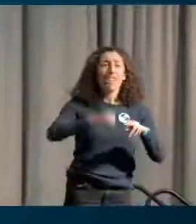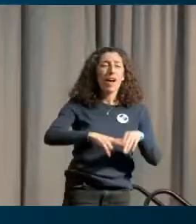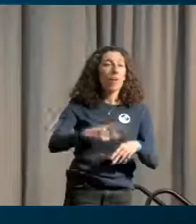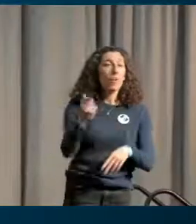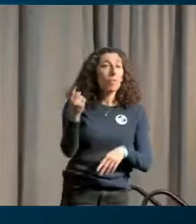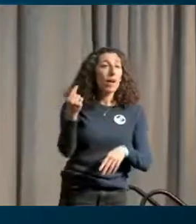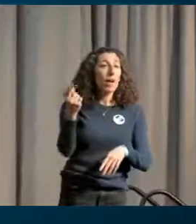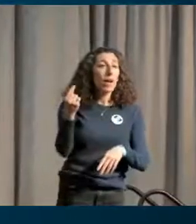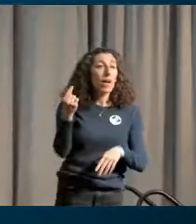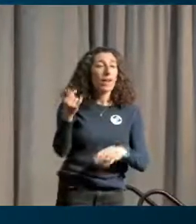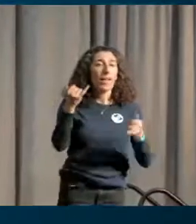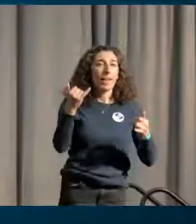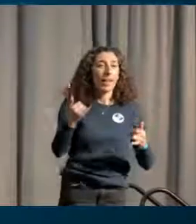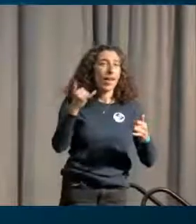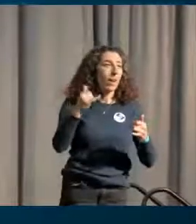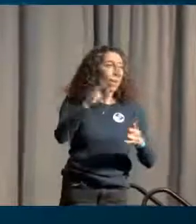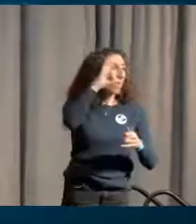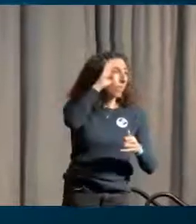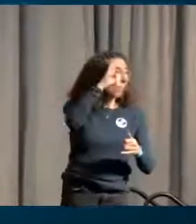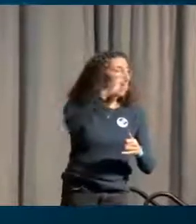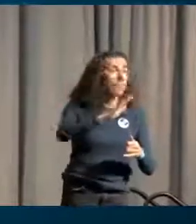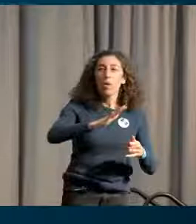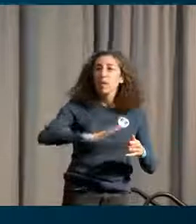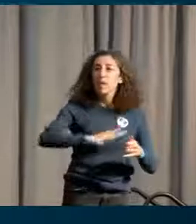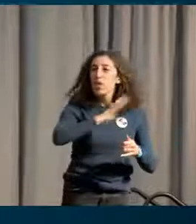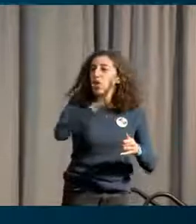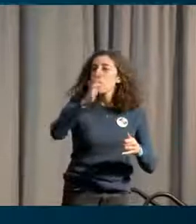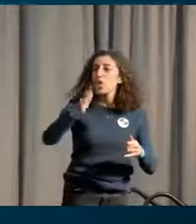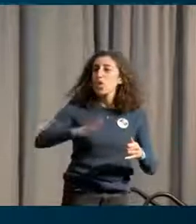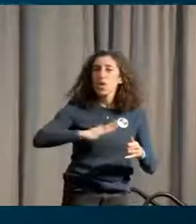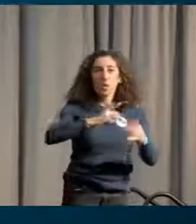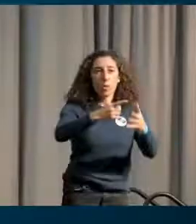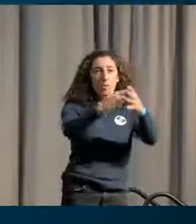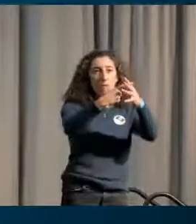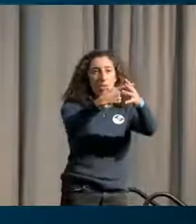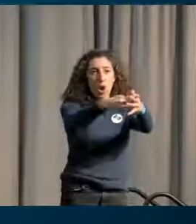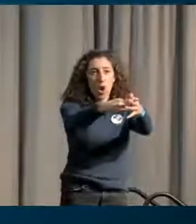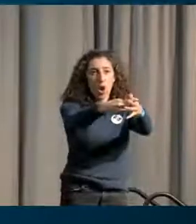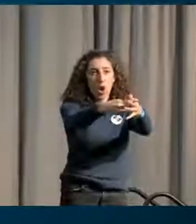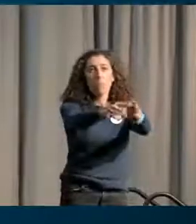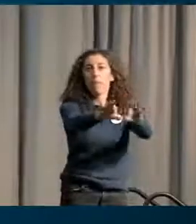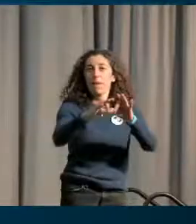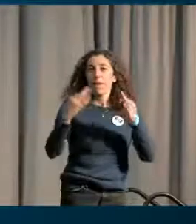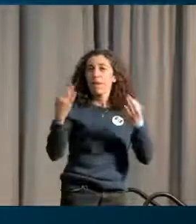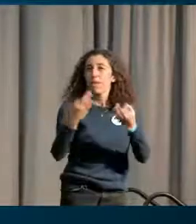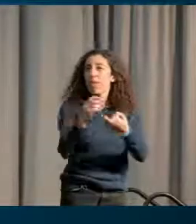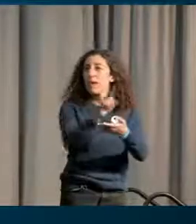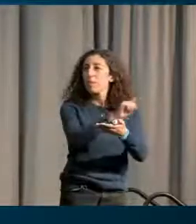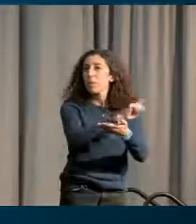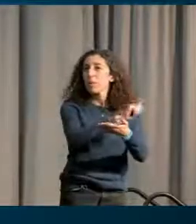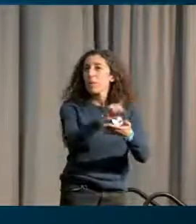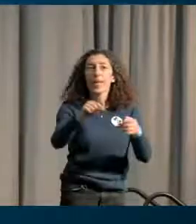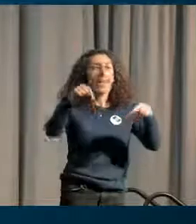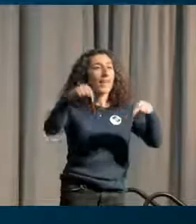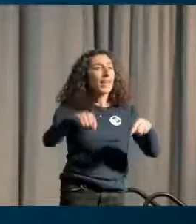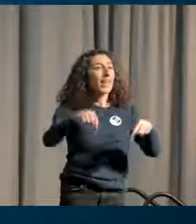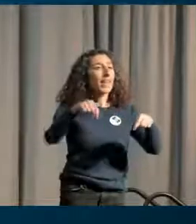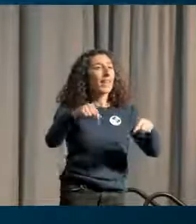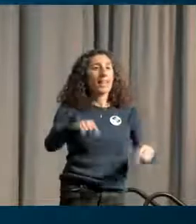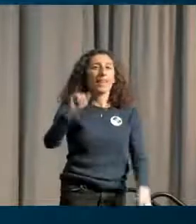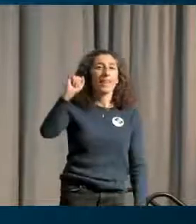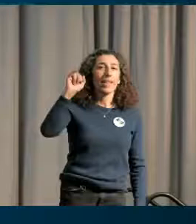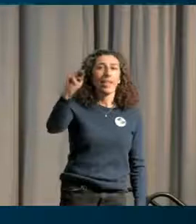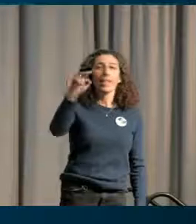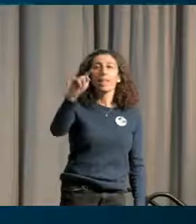site for our official start now here of Kids Week at the Intrepid Sea, Air, and Space Museum. Round of applause for